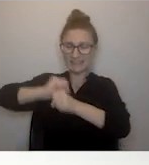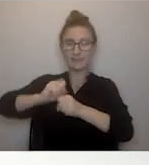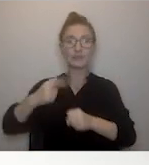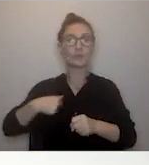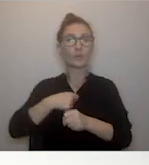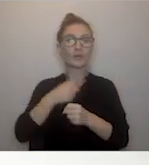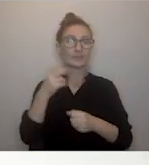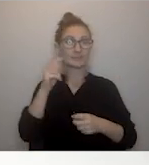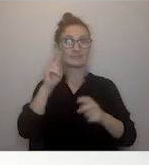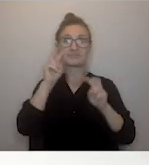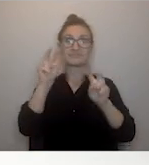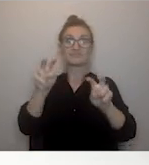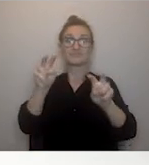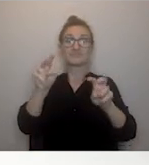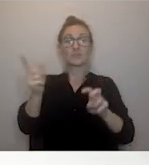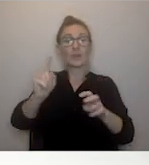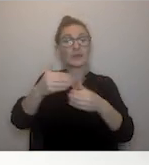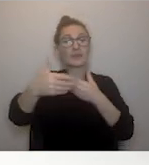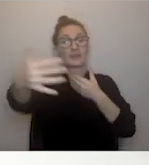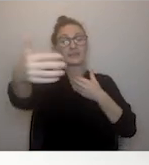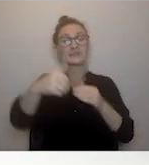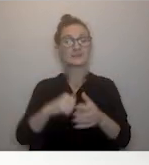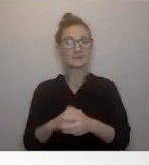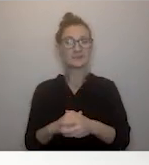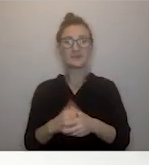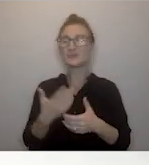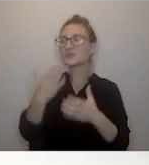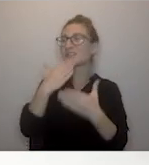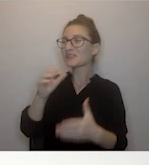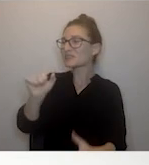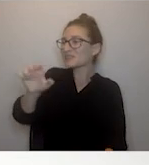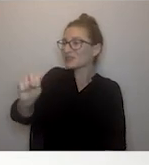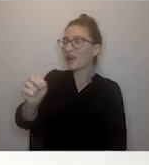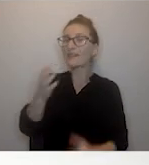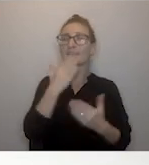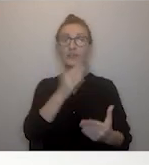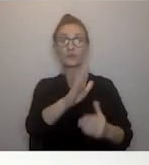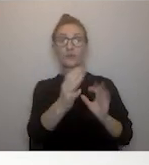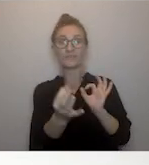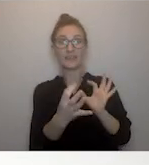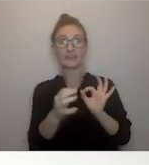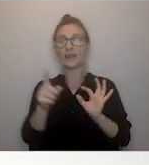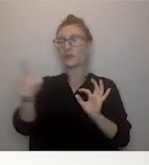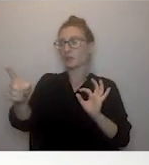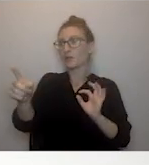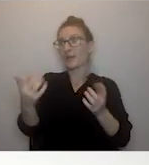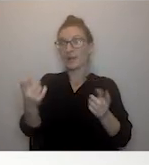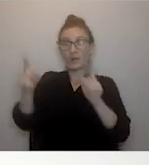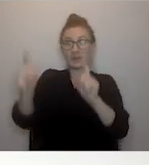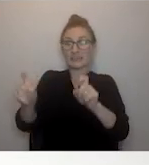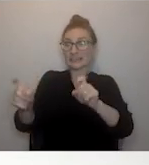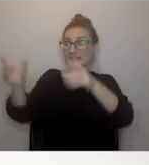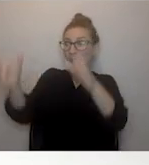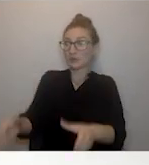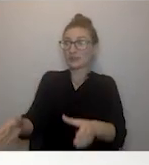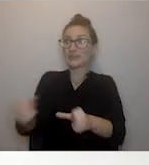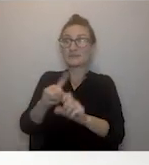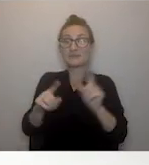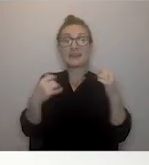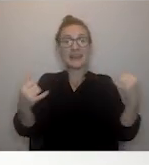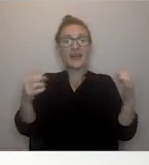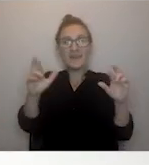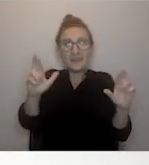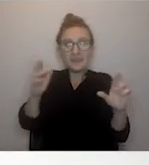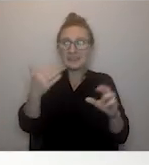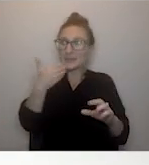and we're excited to see where it goes. So thank you so much for your wonderful words and positive feedback. And Sean, thanks for being, unfortunately, our guinea pig at the very